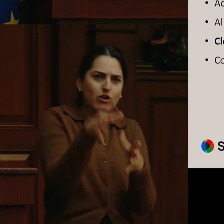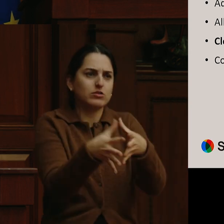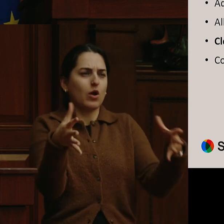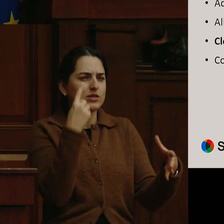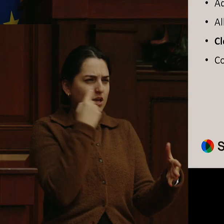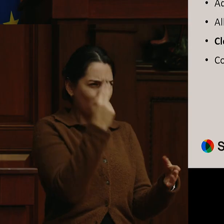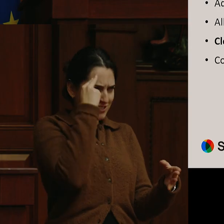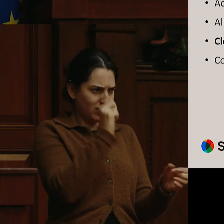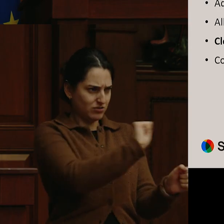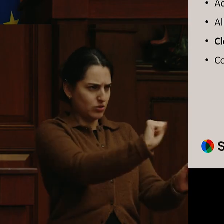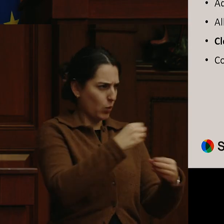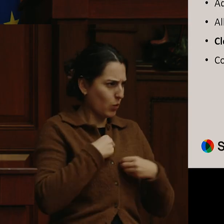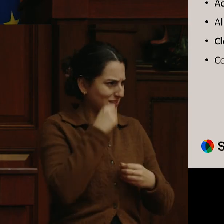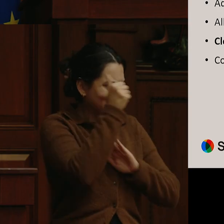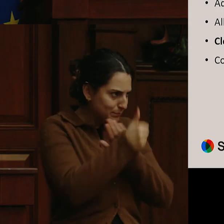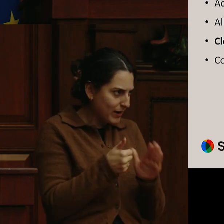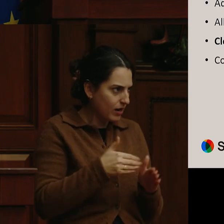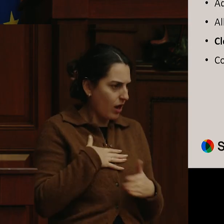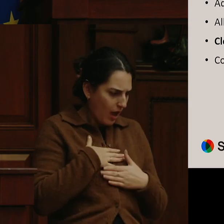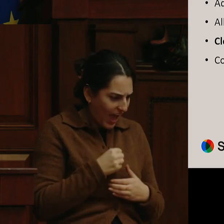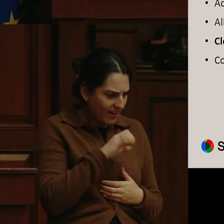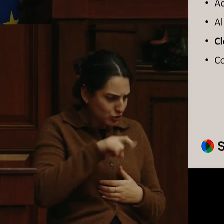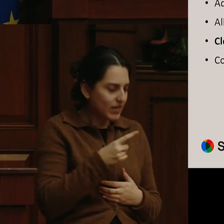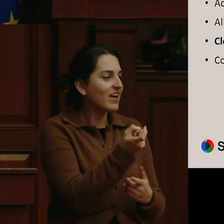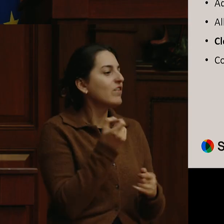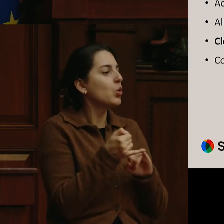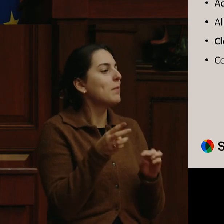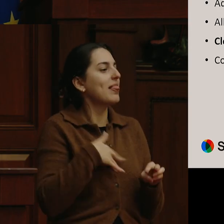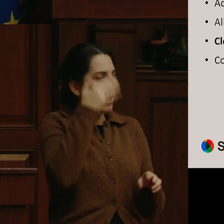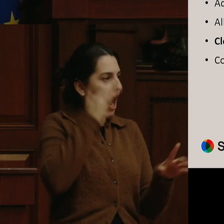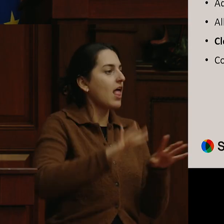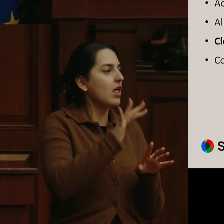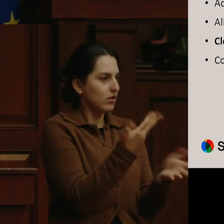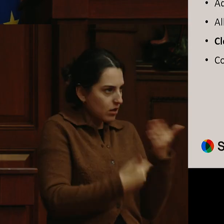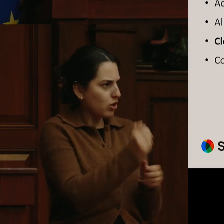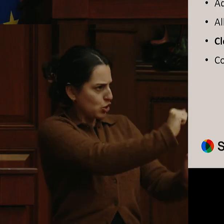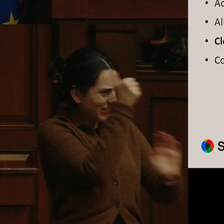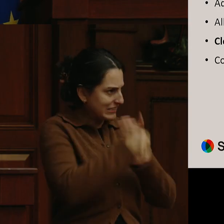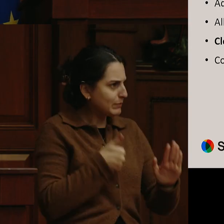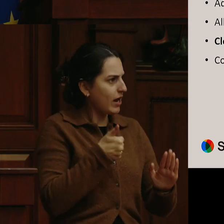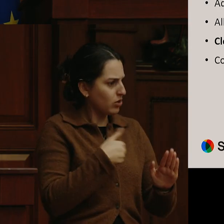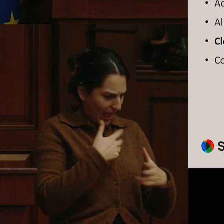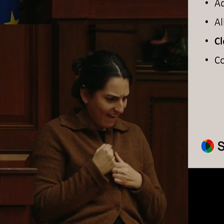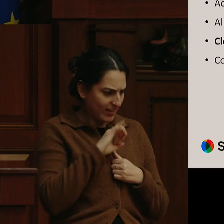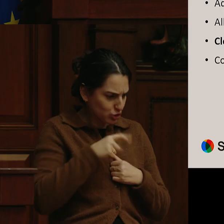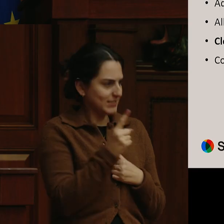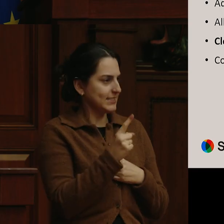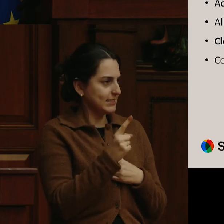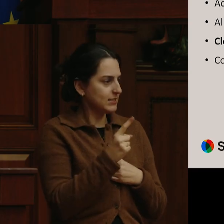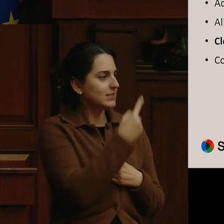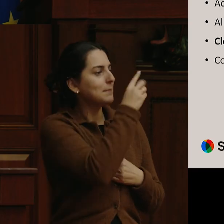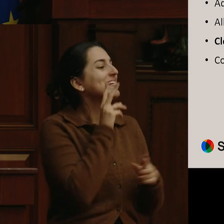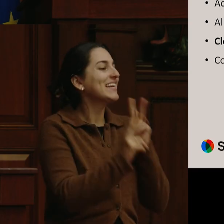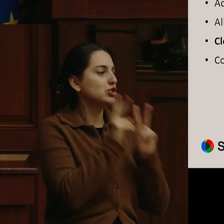understanding what it's like to live with Sjögren's. And we're inviting people in the Republic of Ireland to share their experiences of living with the disease. This is an